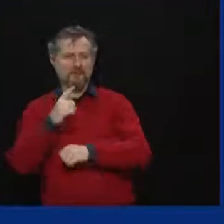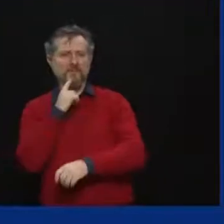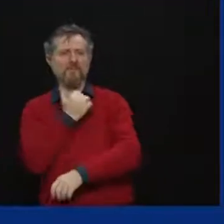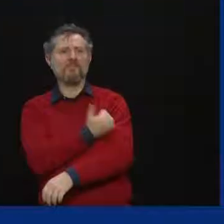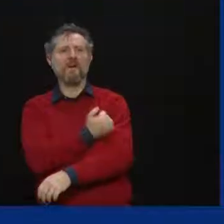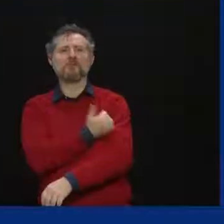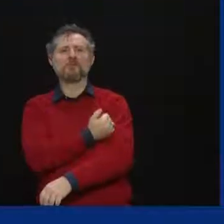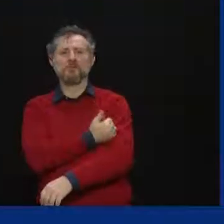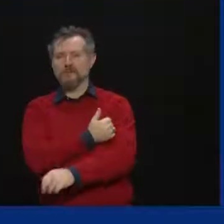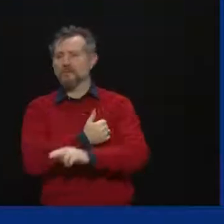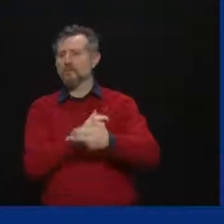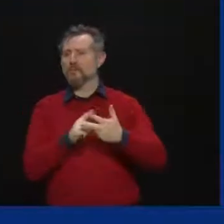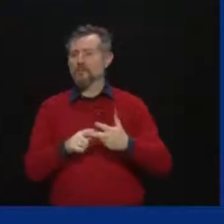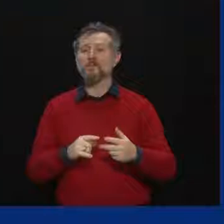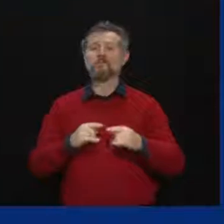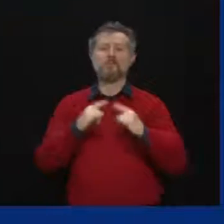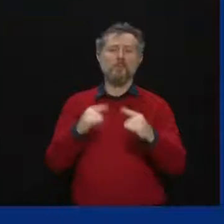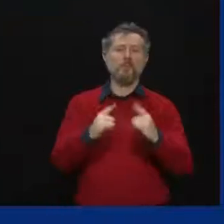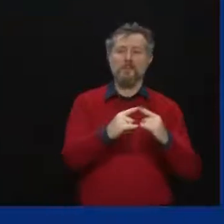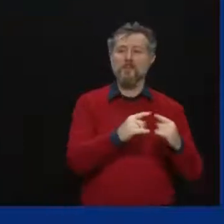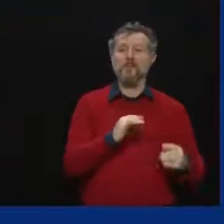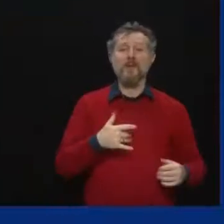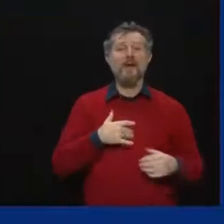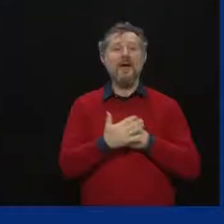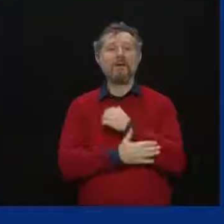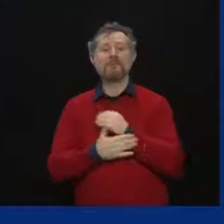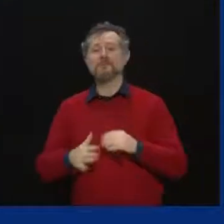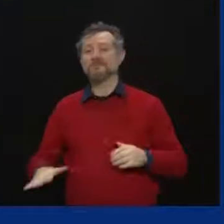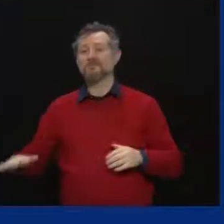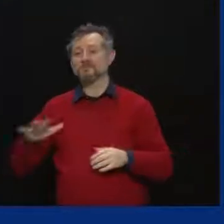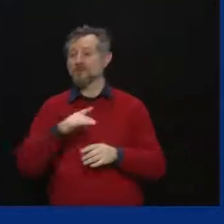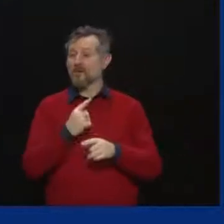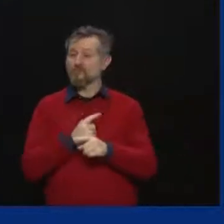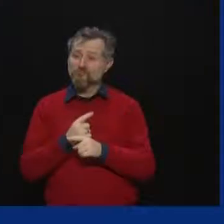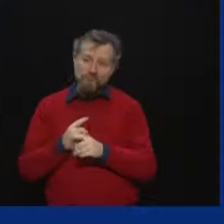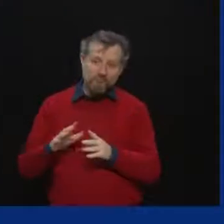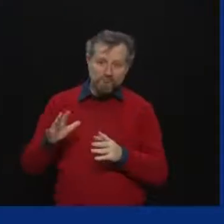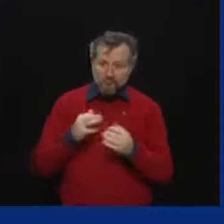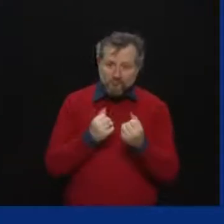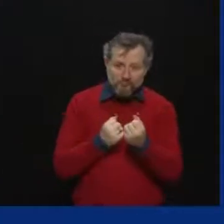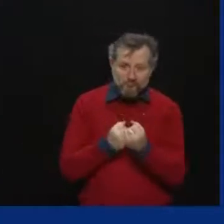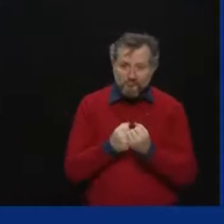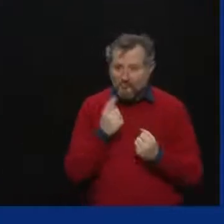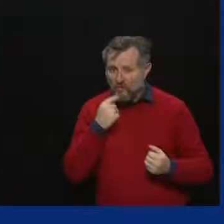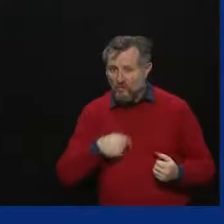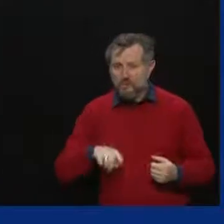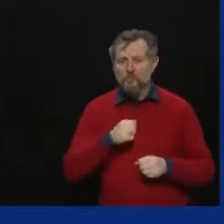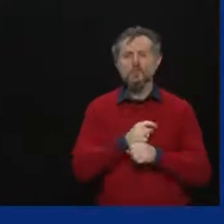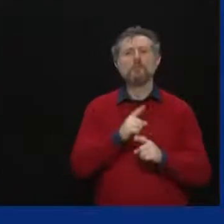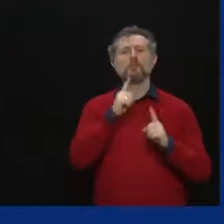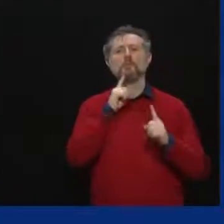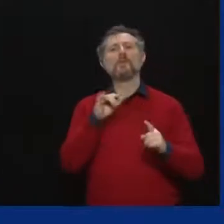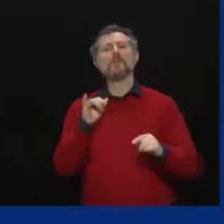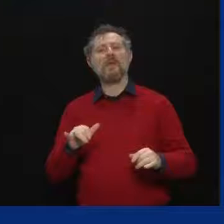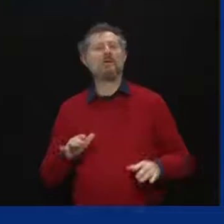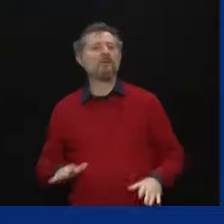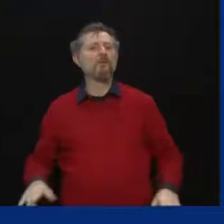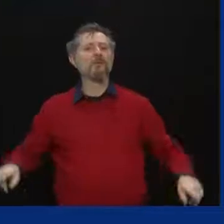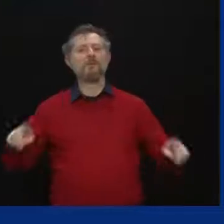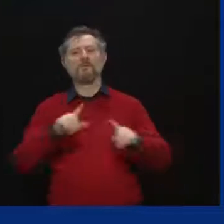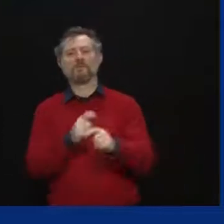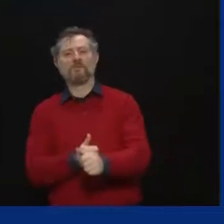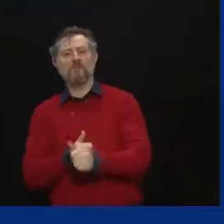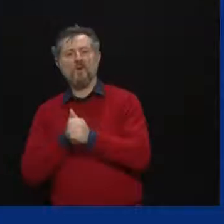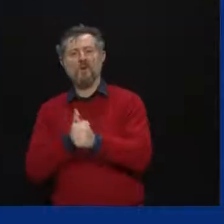want to focus on the counties that are doing the right thing and that have been our allies in making sure that we ensure that people are compliant